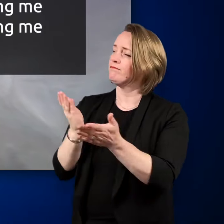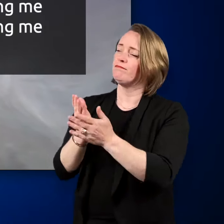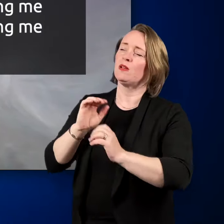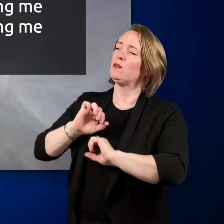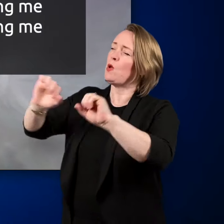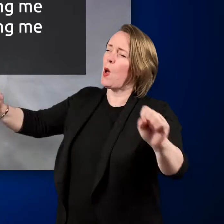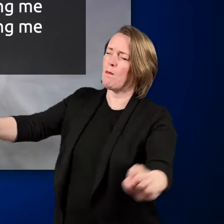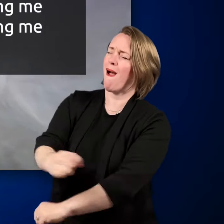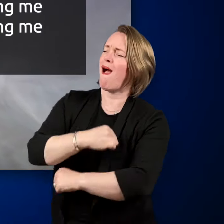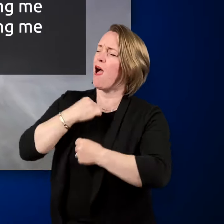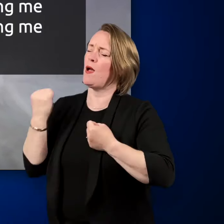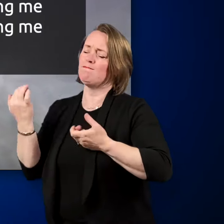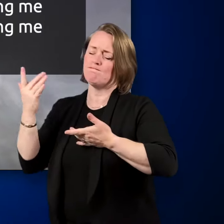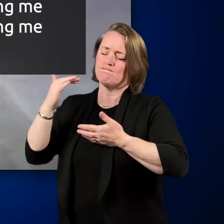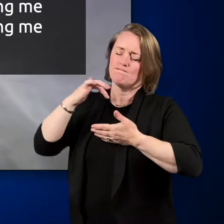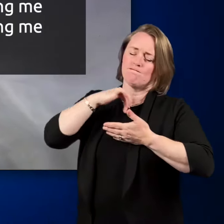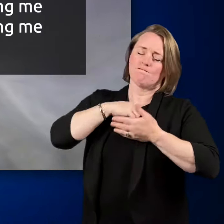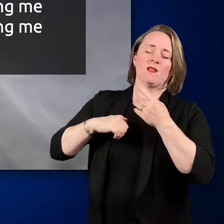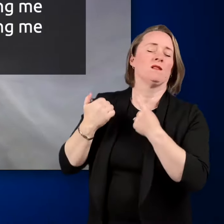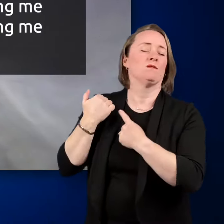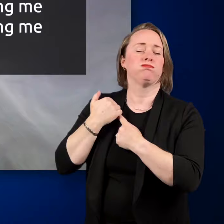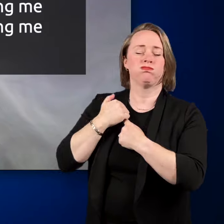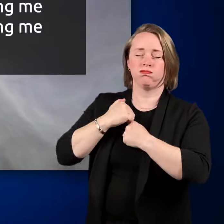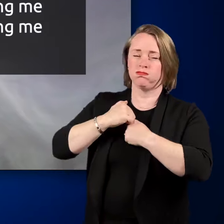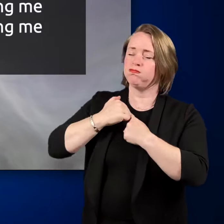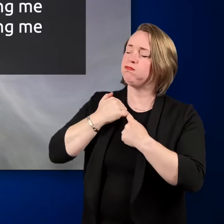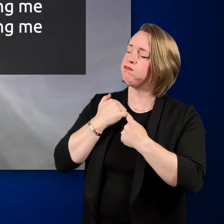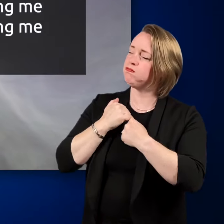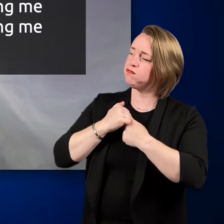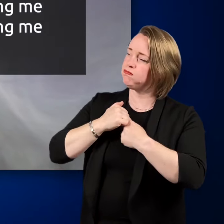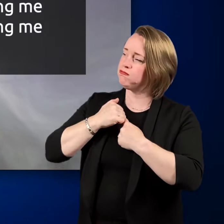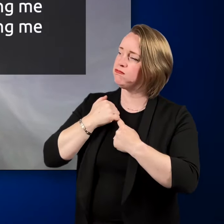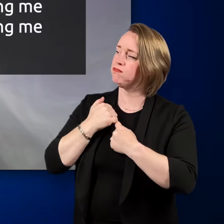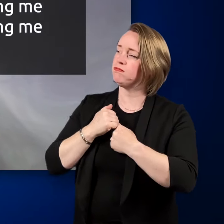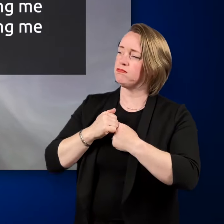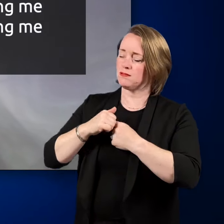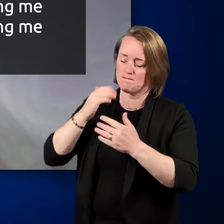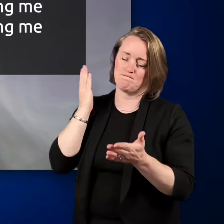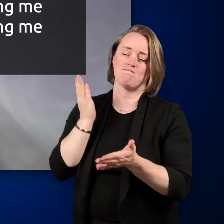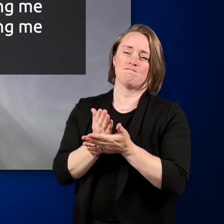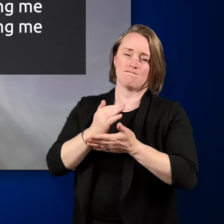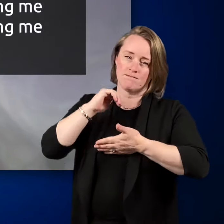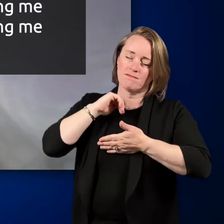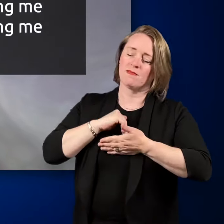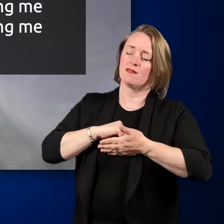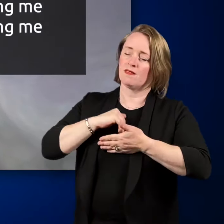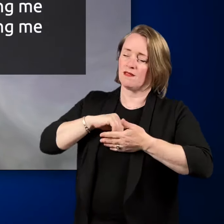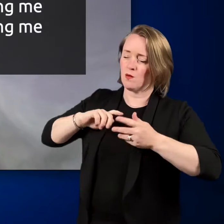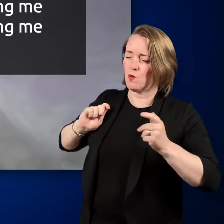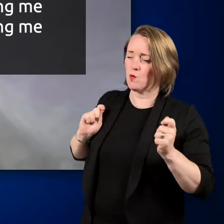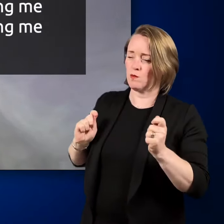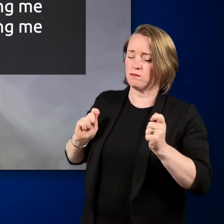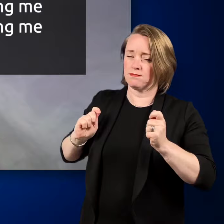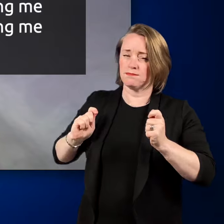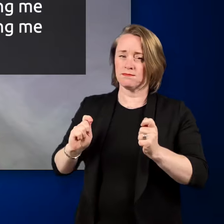For your power at work in me is changing me.